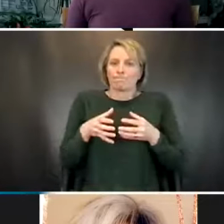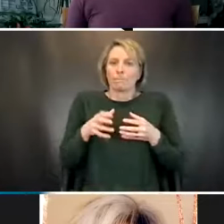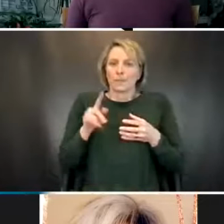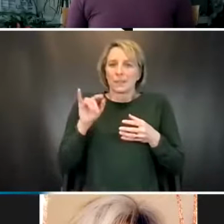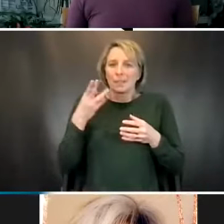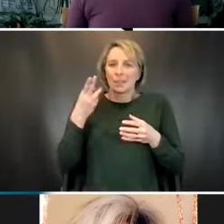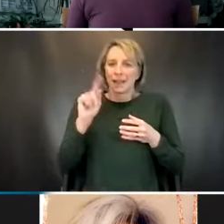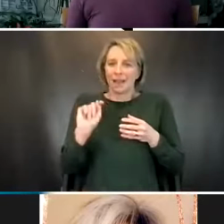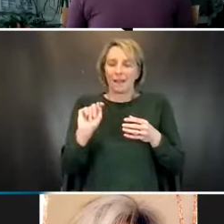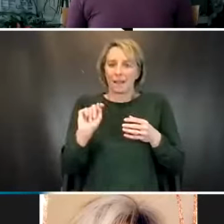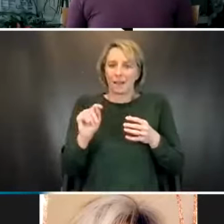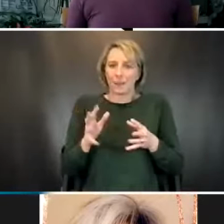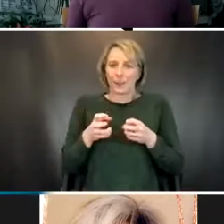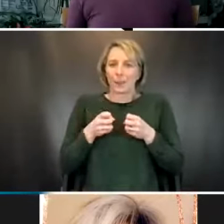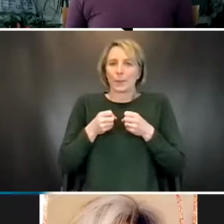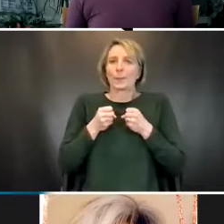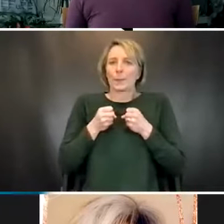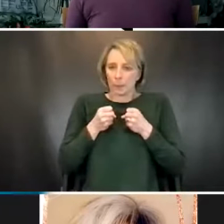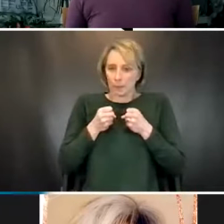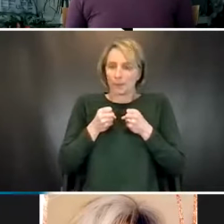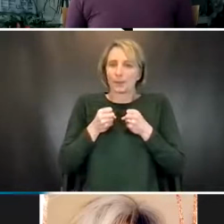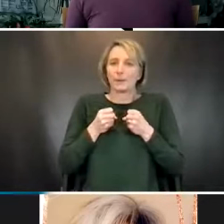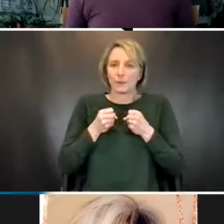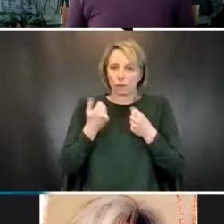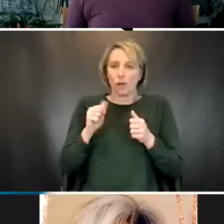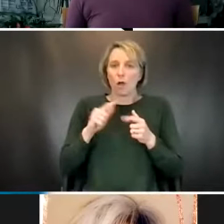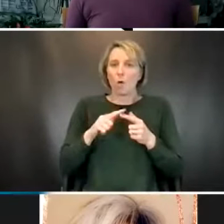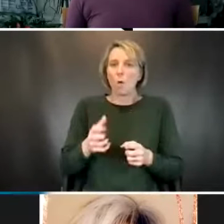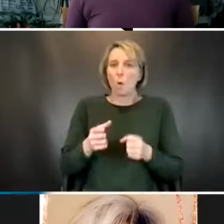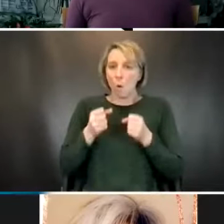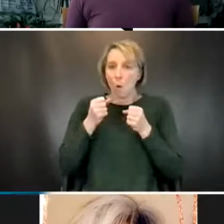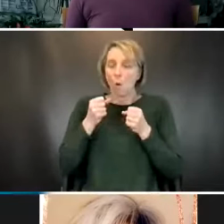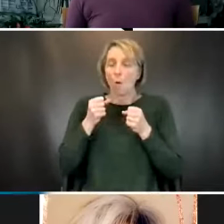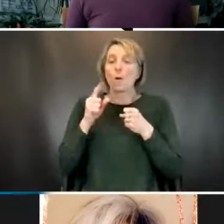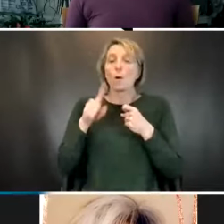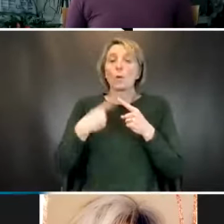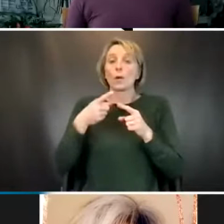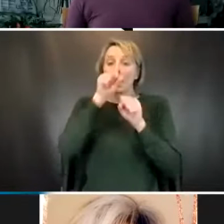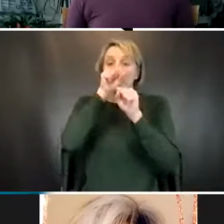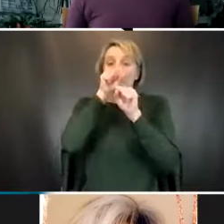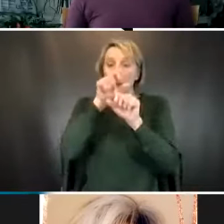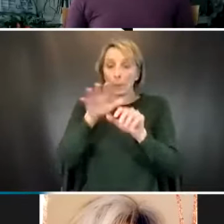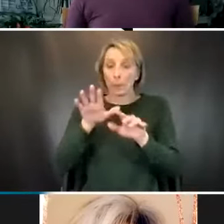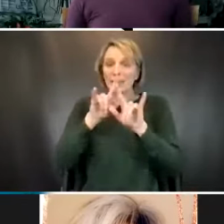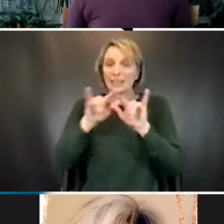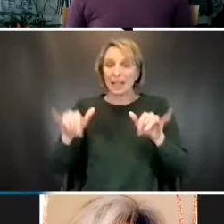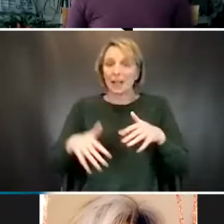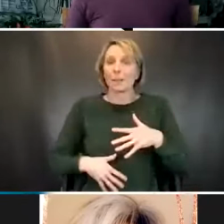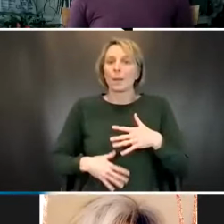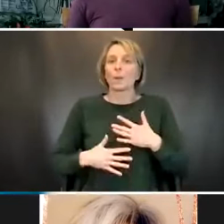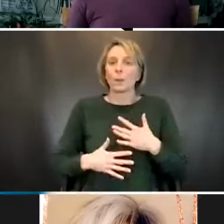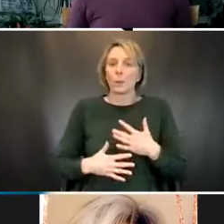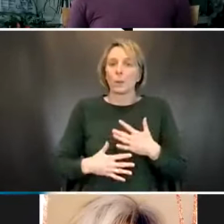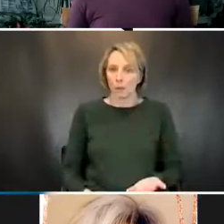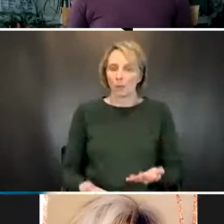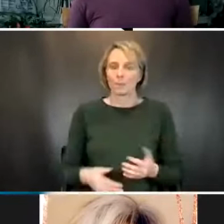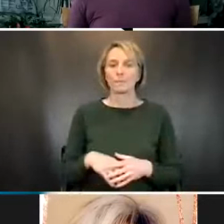muscles tense up as well, trying to hold on to that, and then exhaling, releasing.